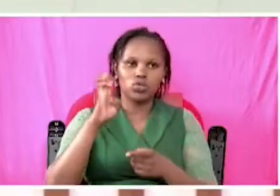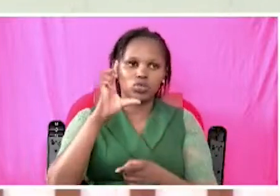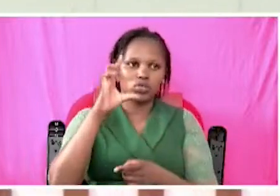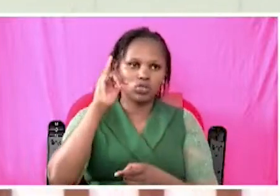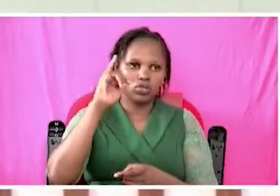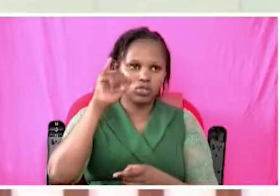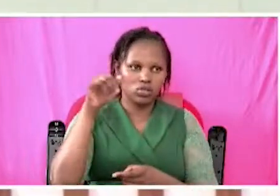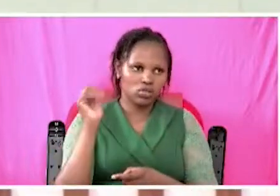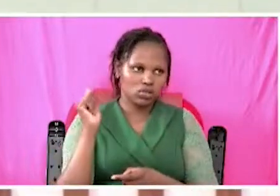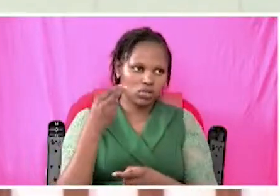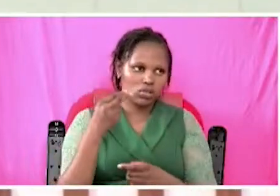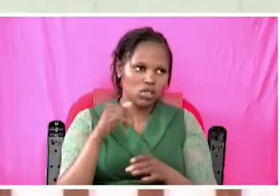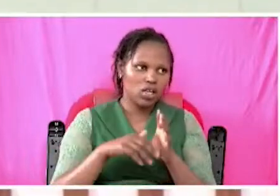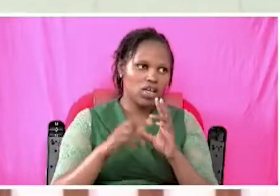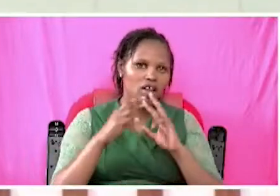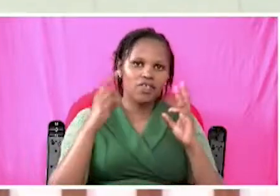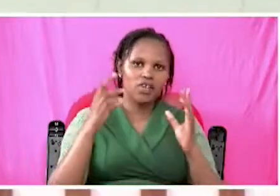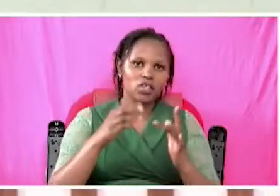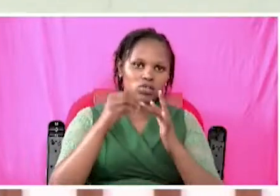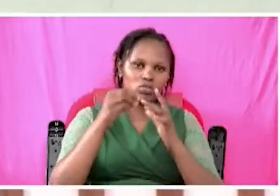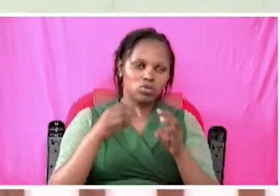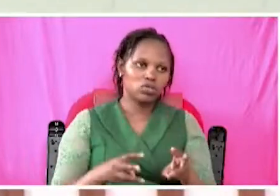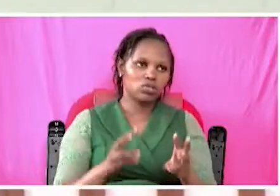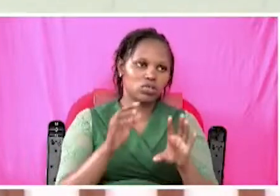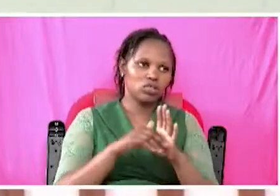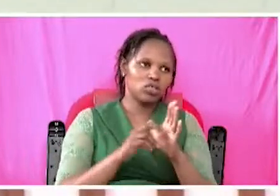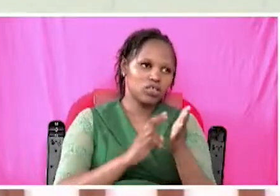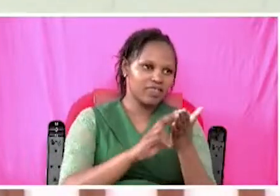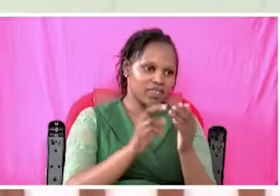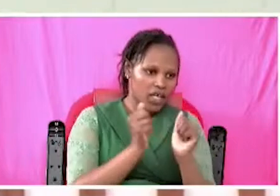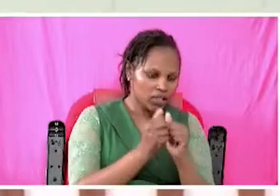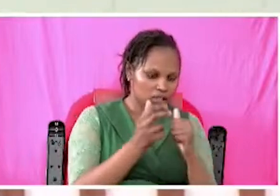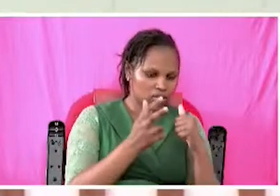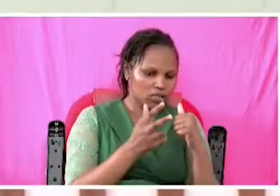way. And then in verses 15 through 18, God